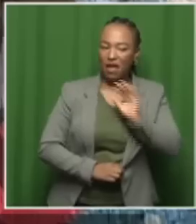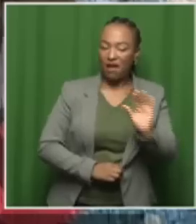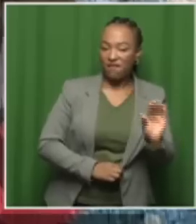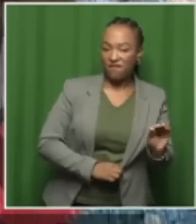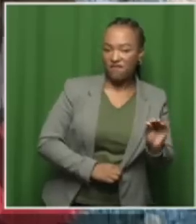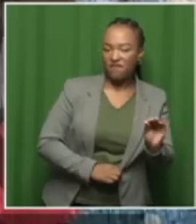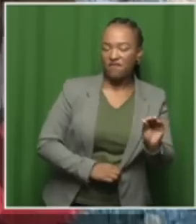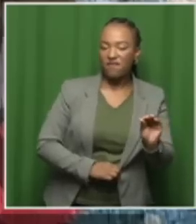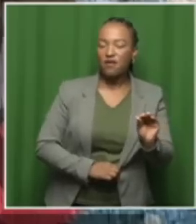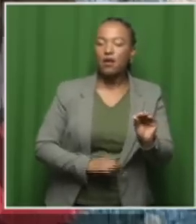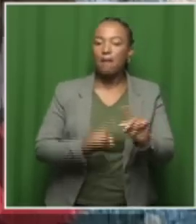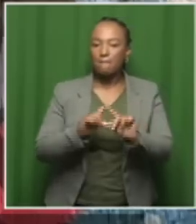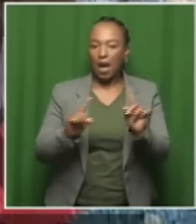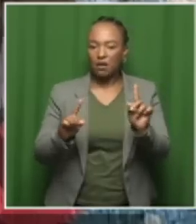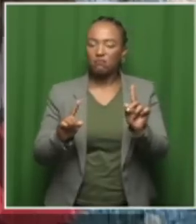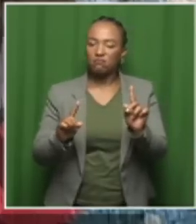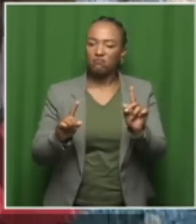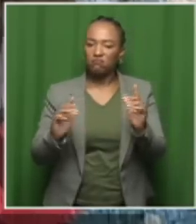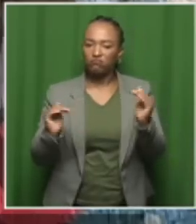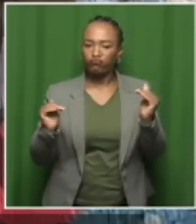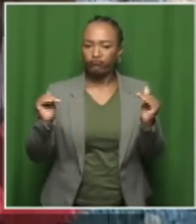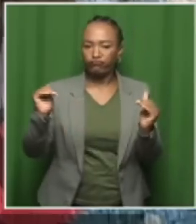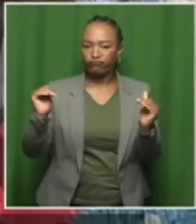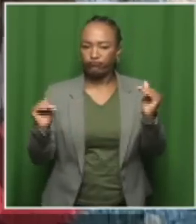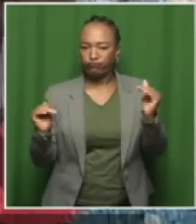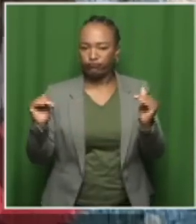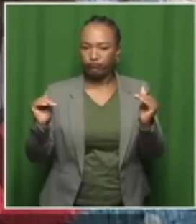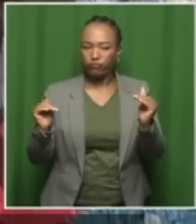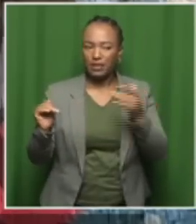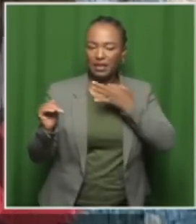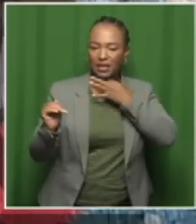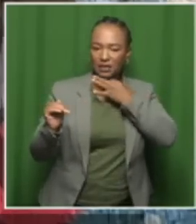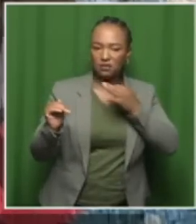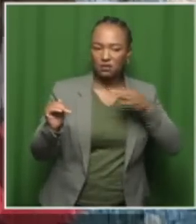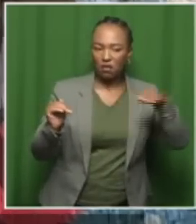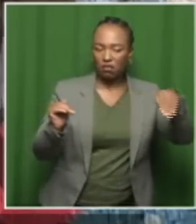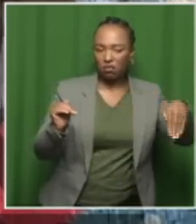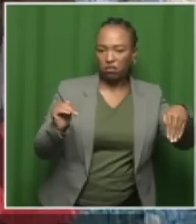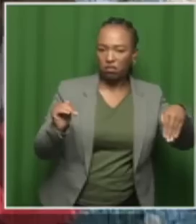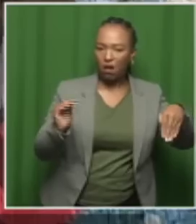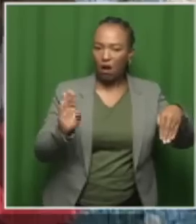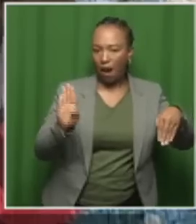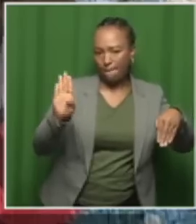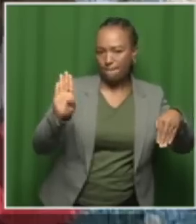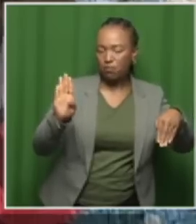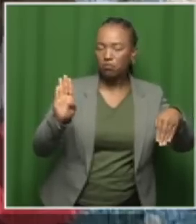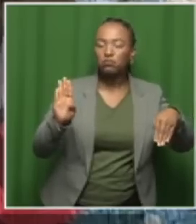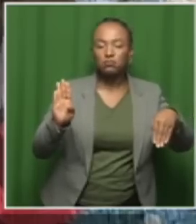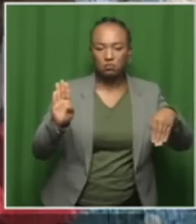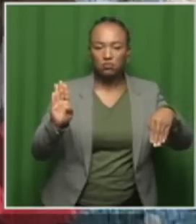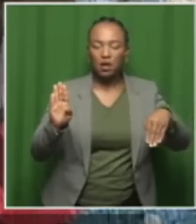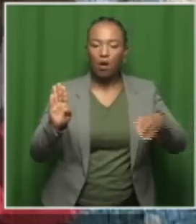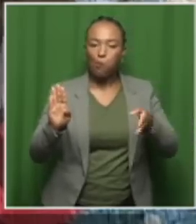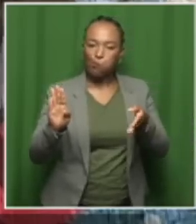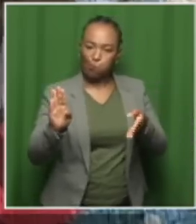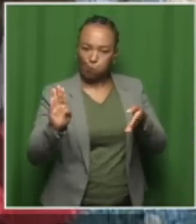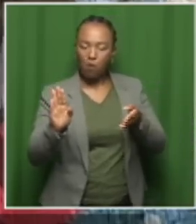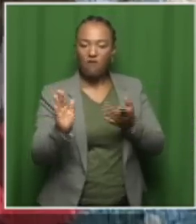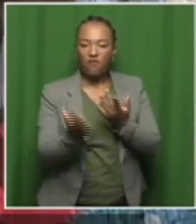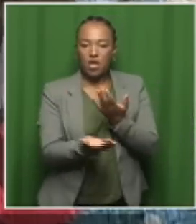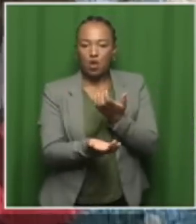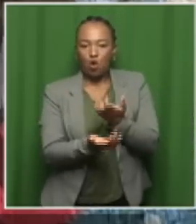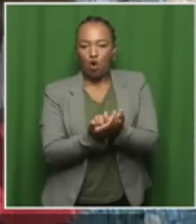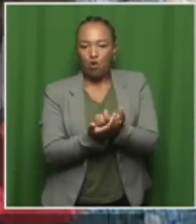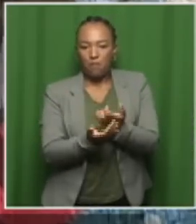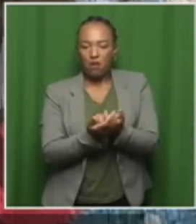on the downside. There is a significant upside risk to our economic growth. There